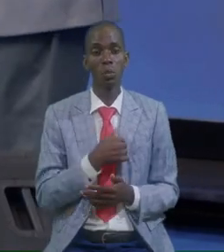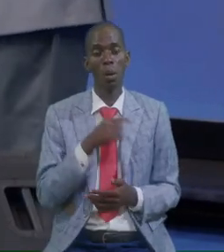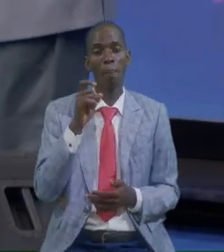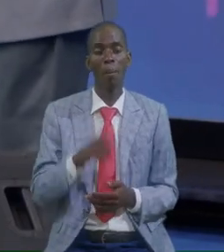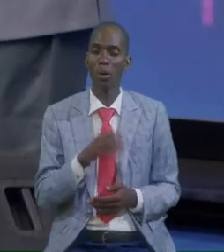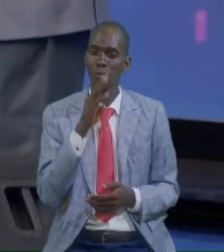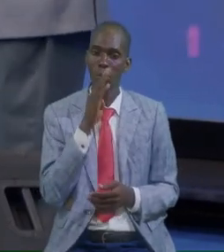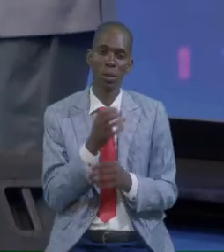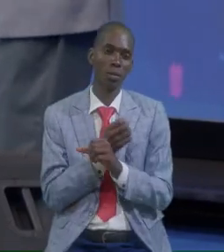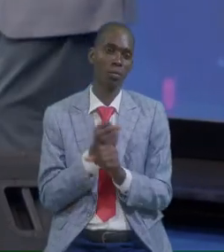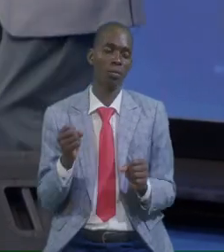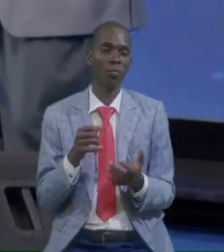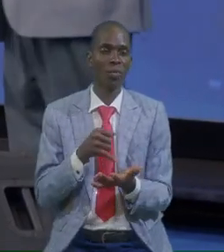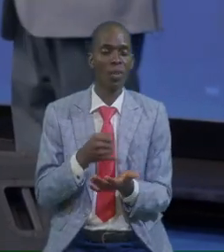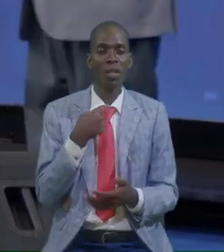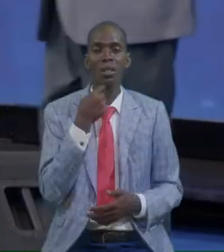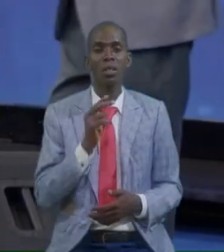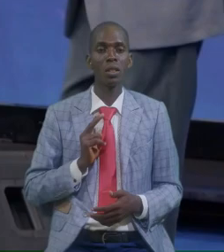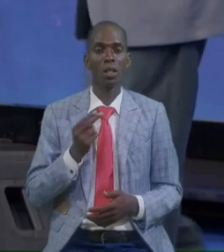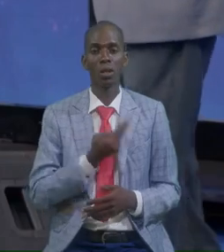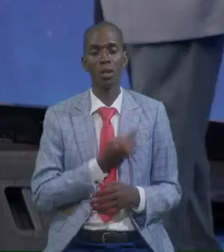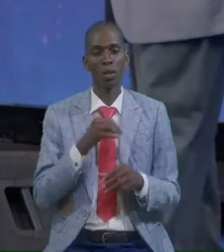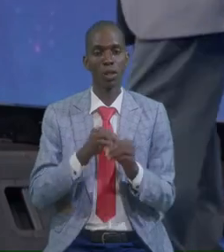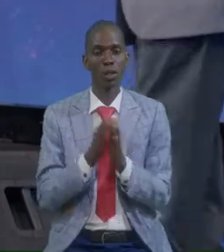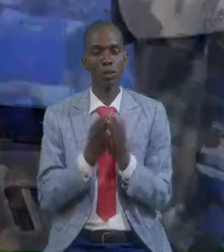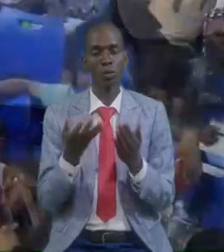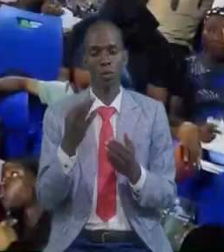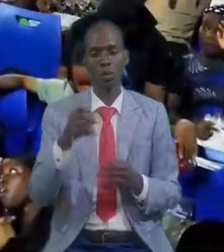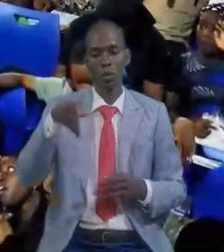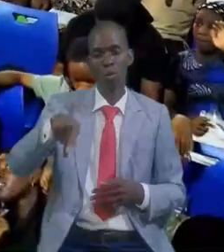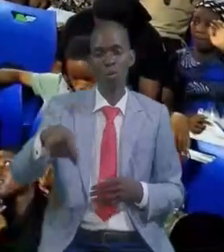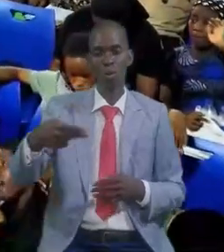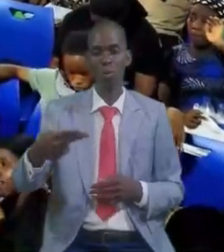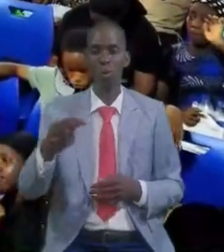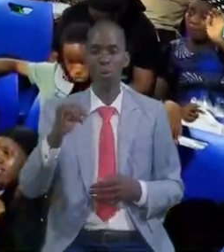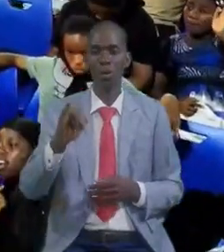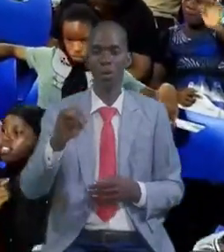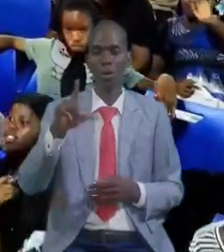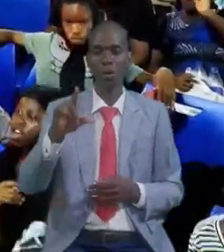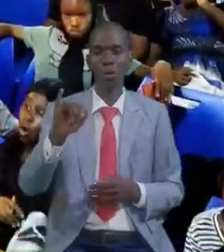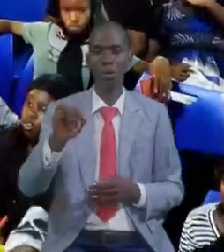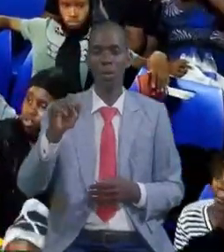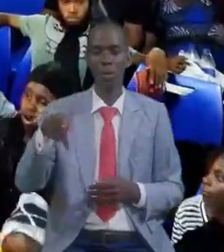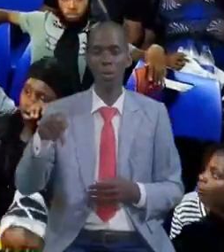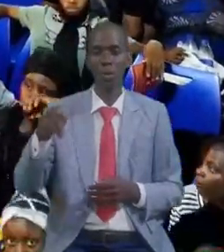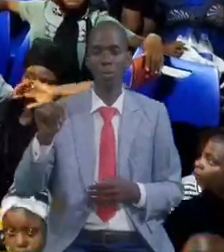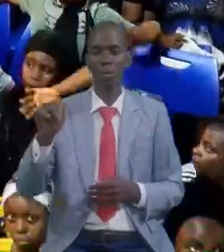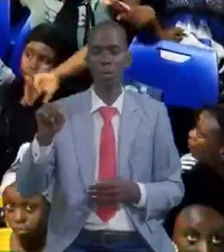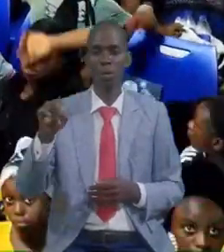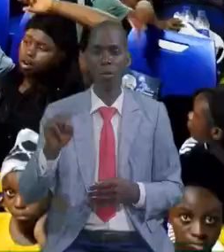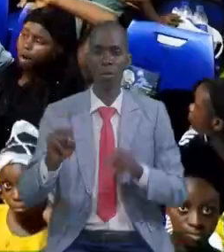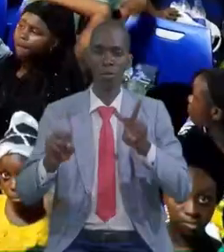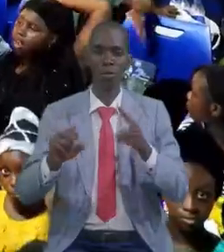saved. It tells us in Philippians chapter 2. Reading there from verse 9,